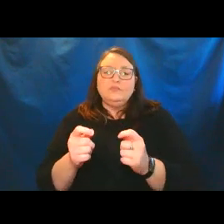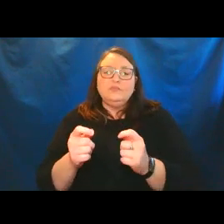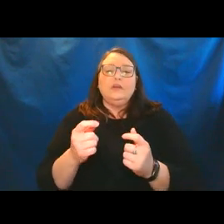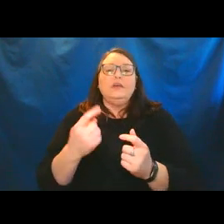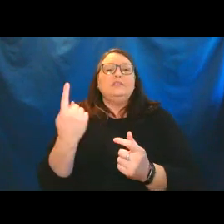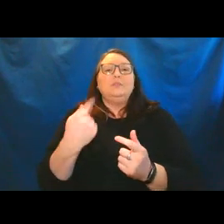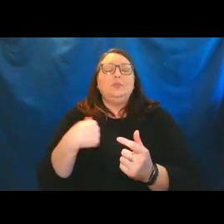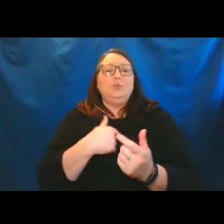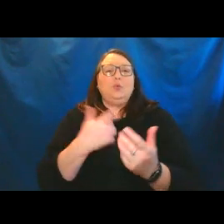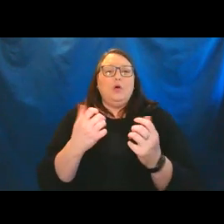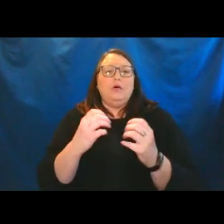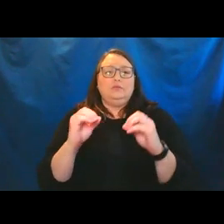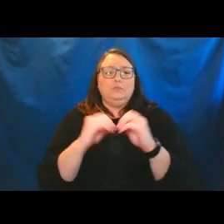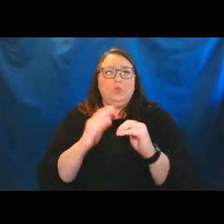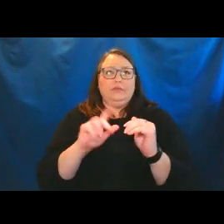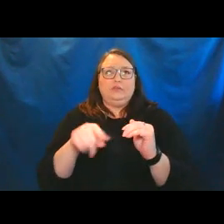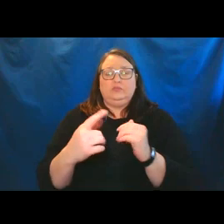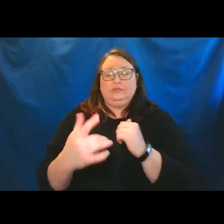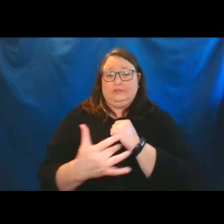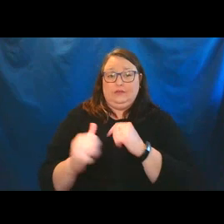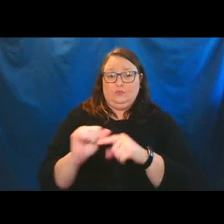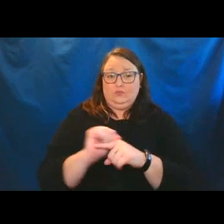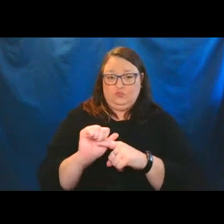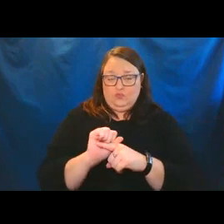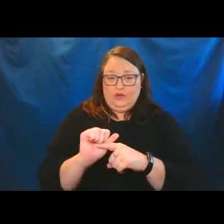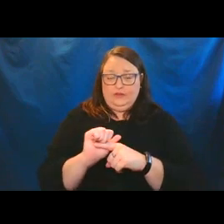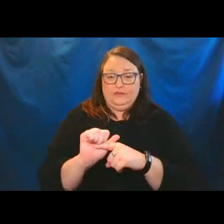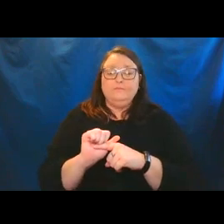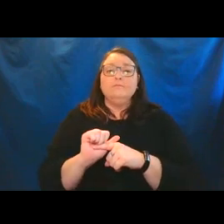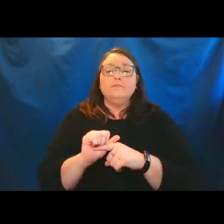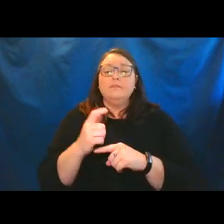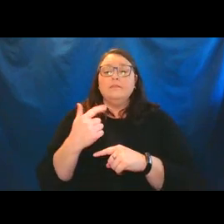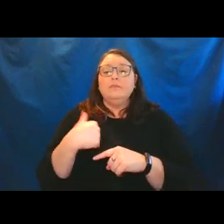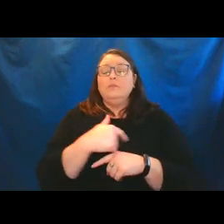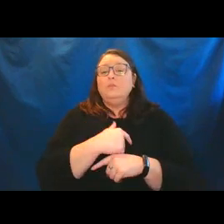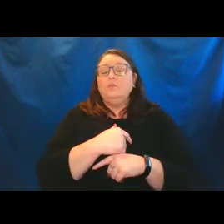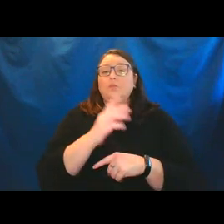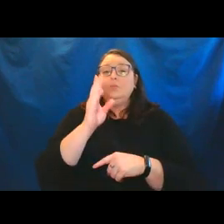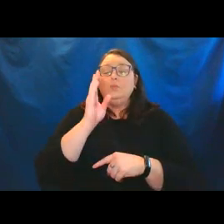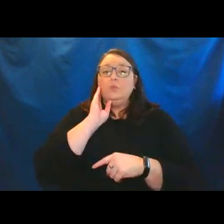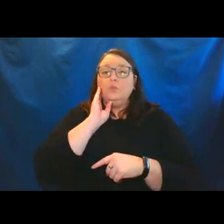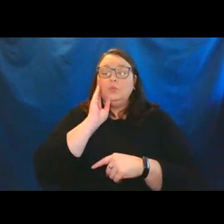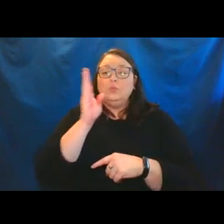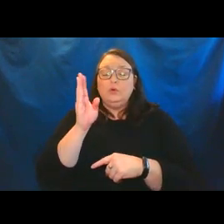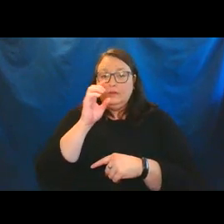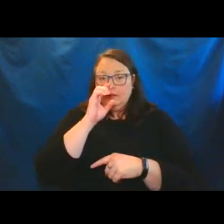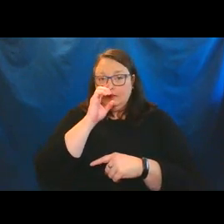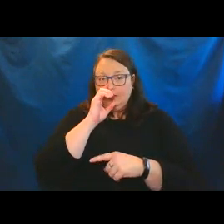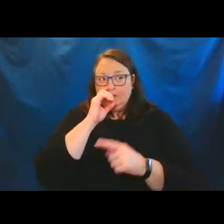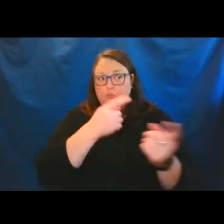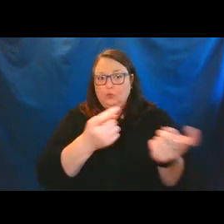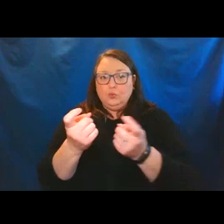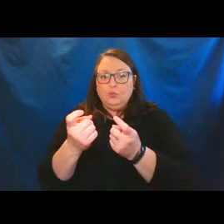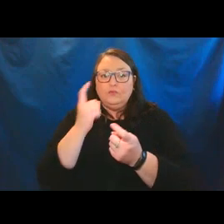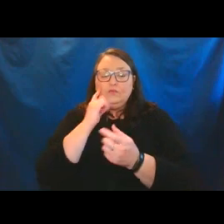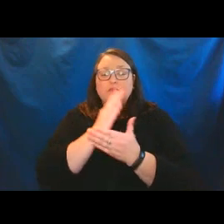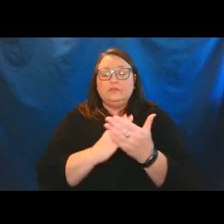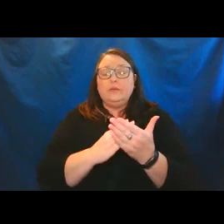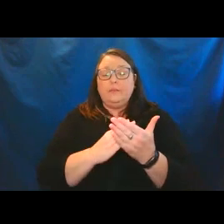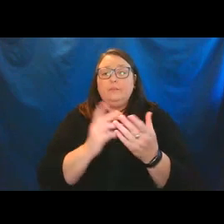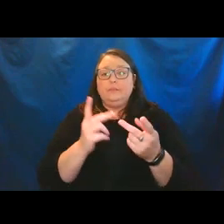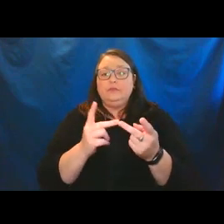the technical training. And we will be procuring for some of the positions to add where